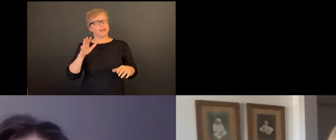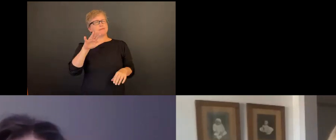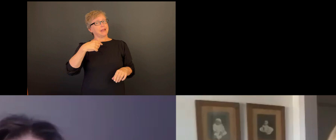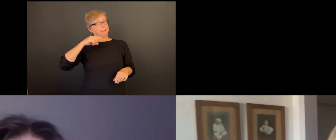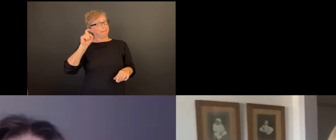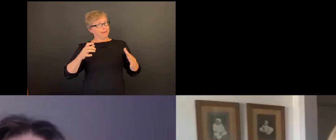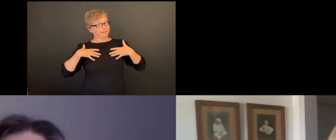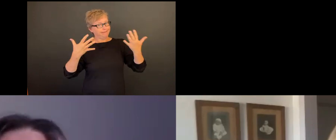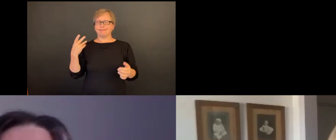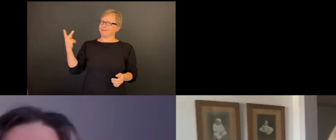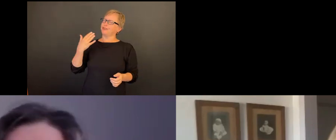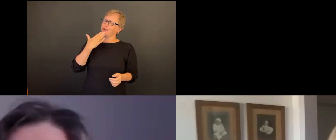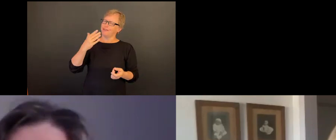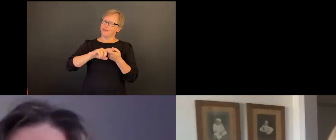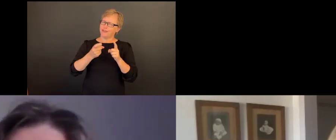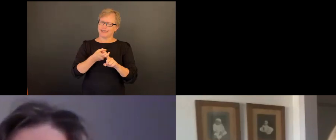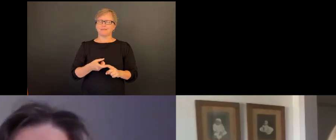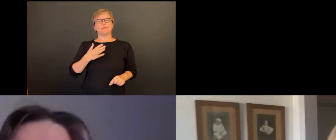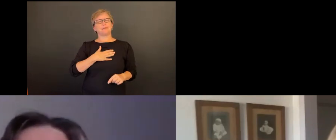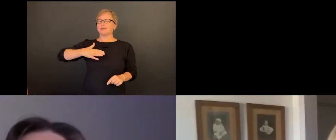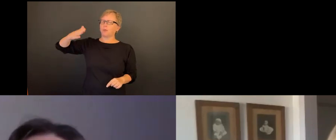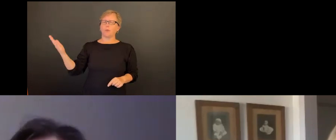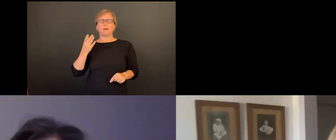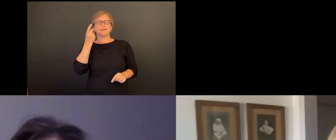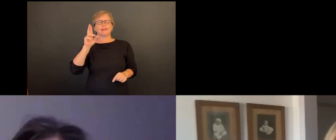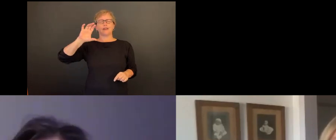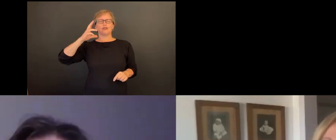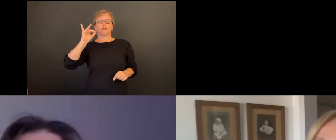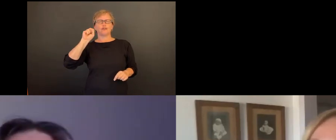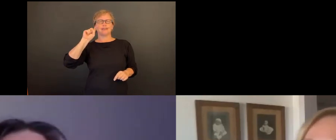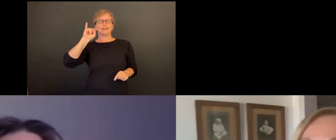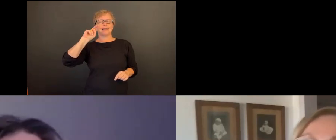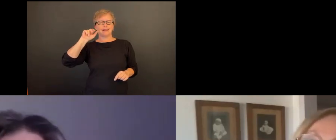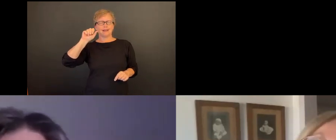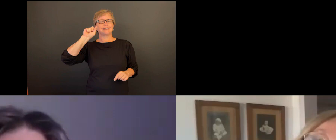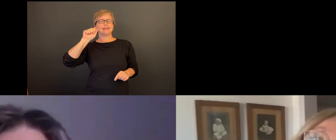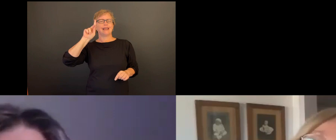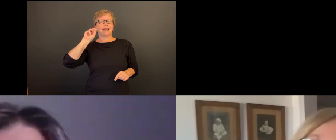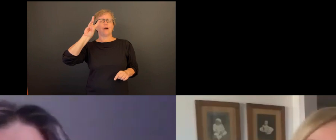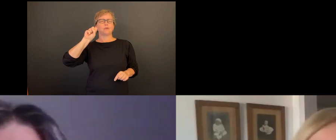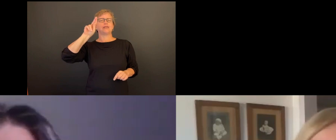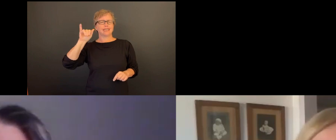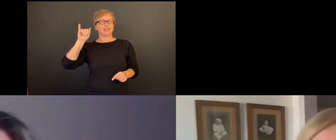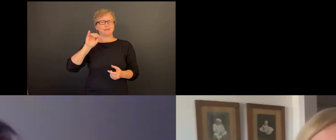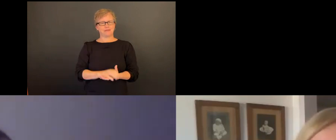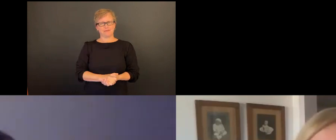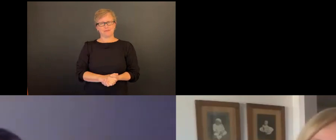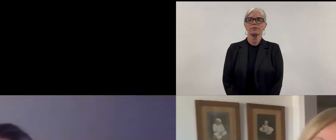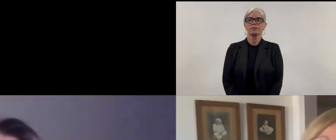organizations. So she's involved in a lot of things. And full disclosure, my personal friend, Dr. Cristina Sadowsky,